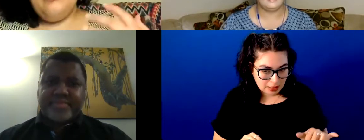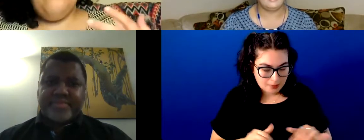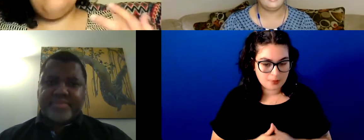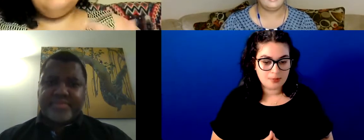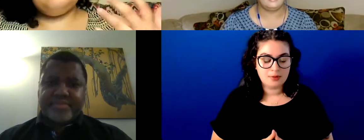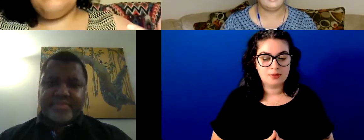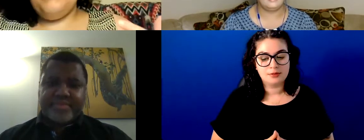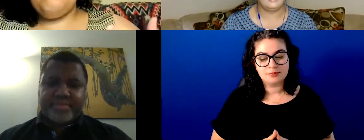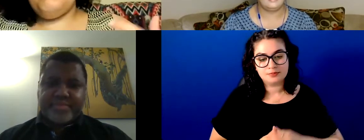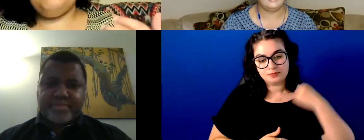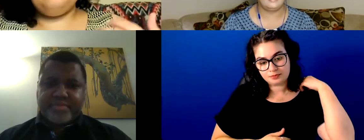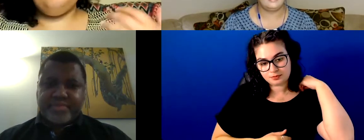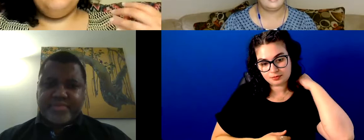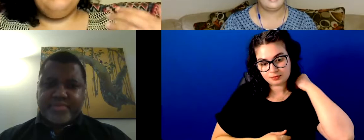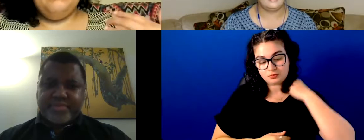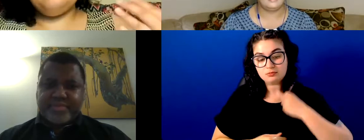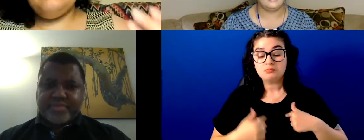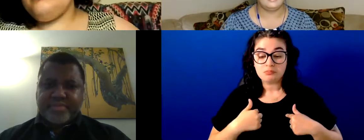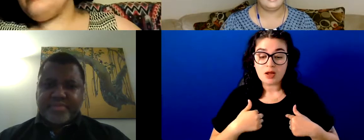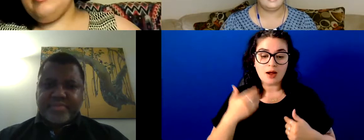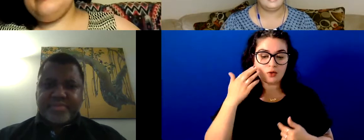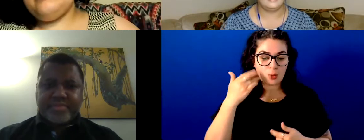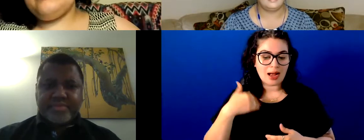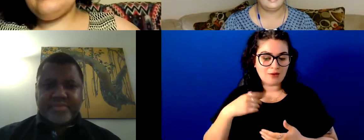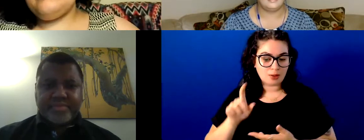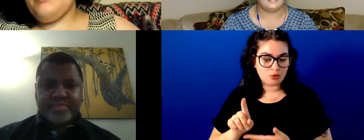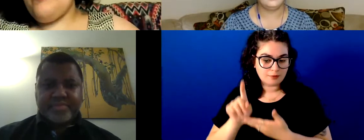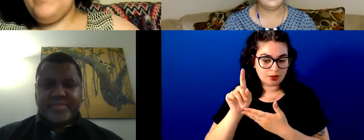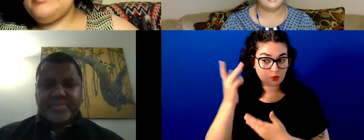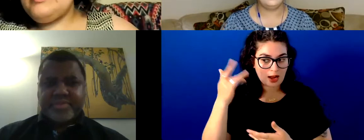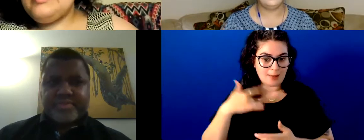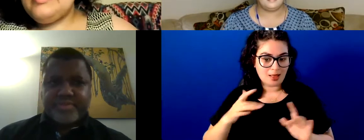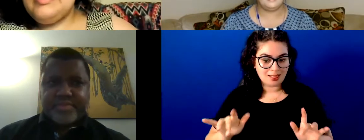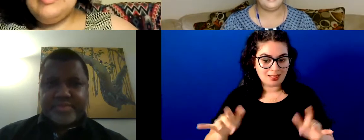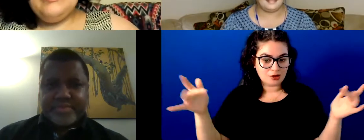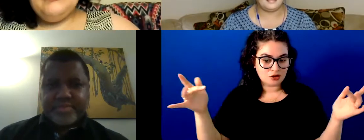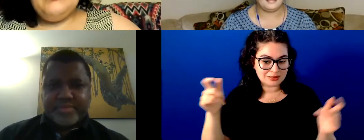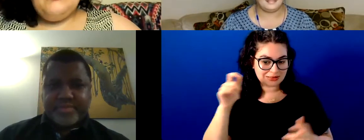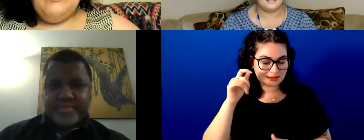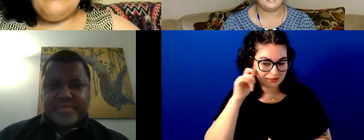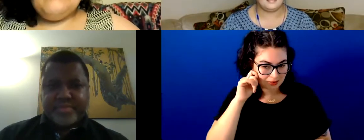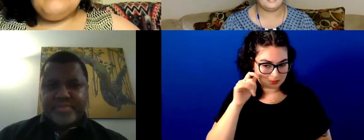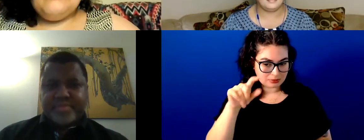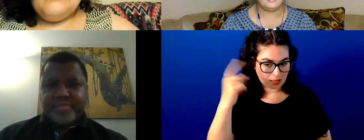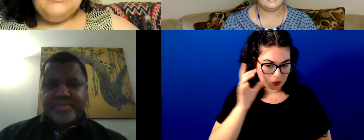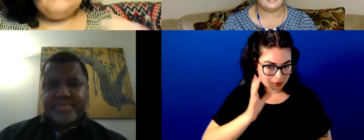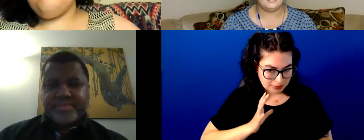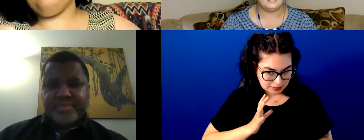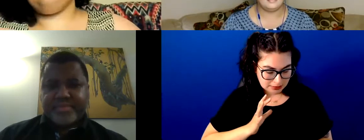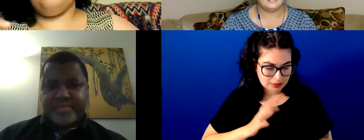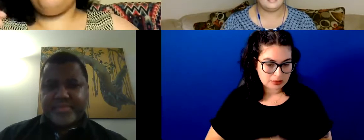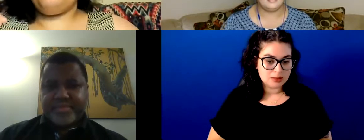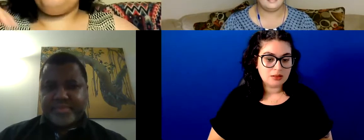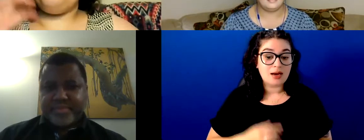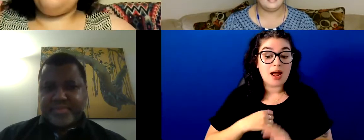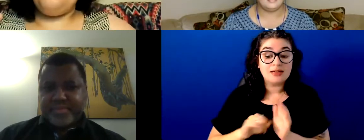I hold a certain amount of privilege being a lighter skinned Black woman. And I identify